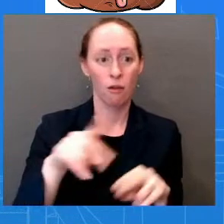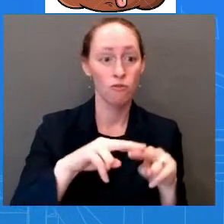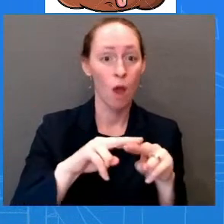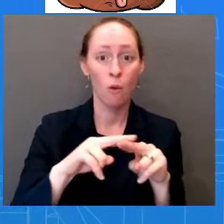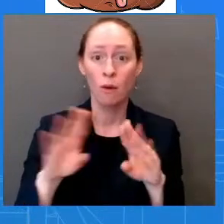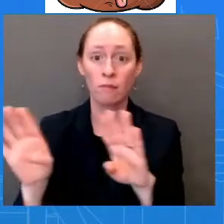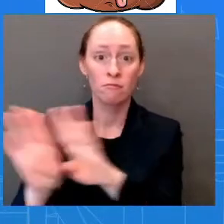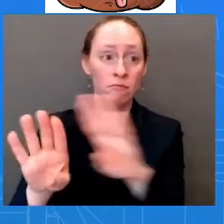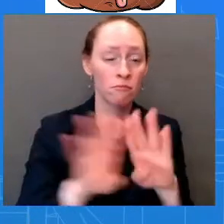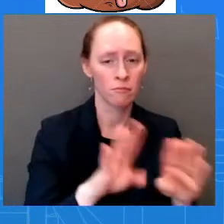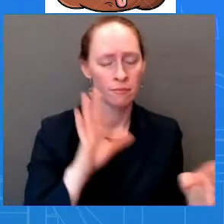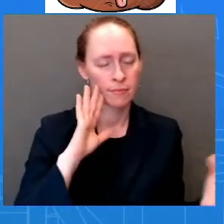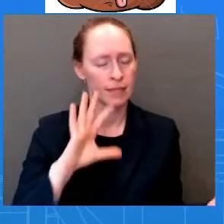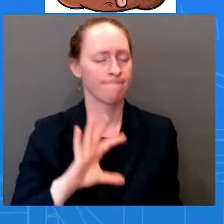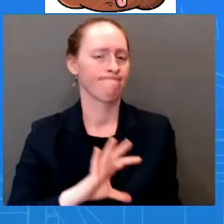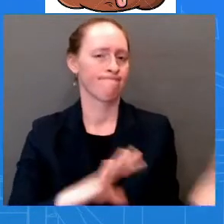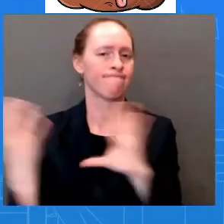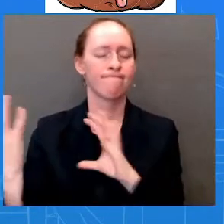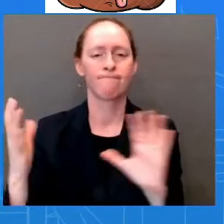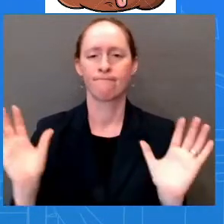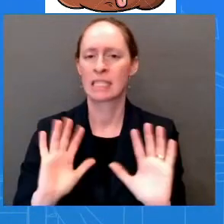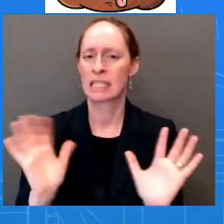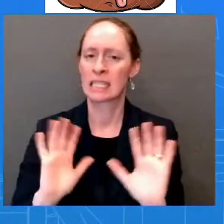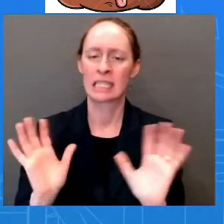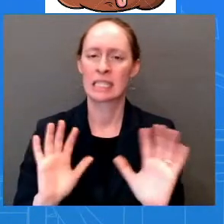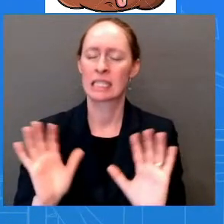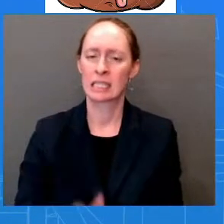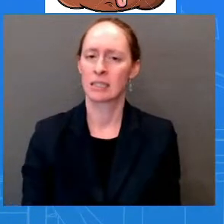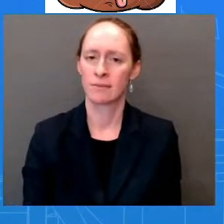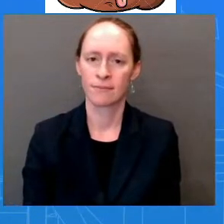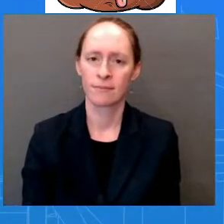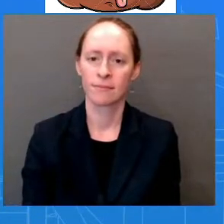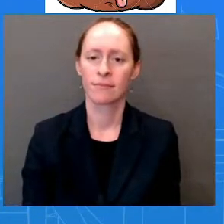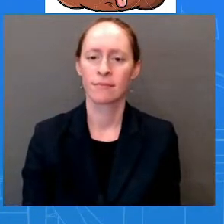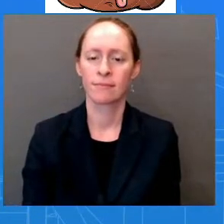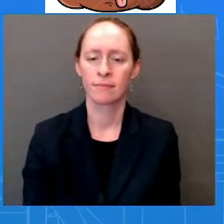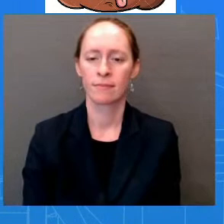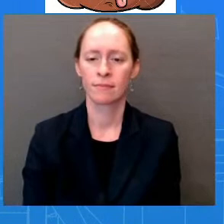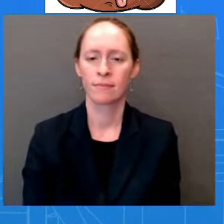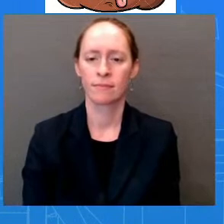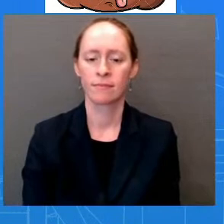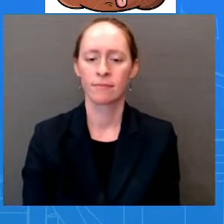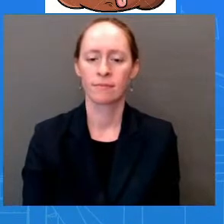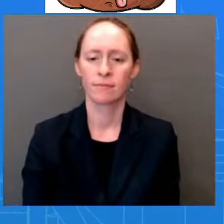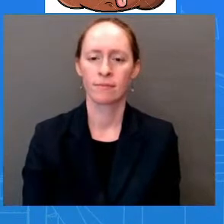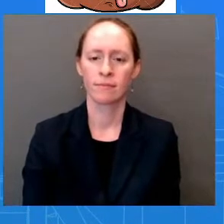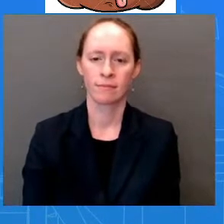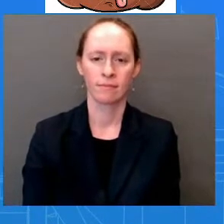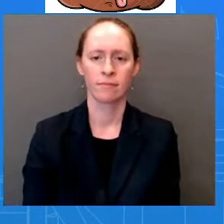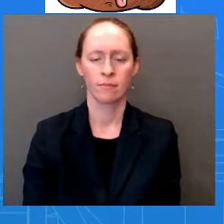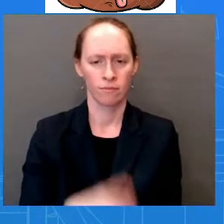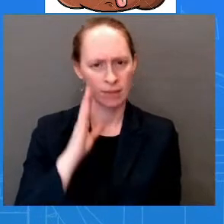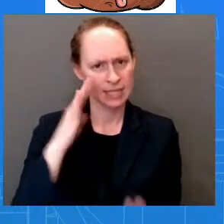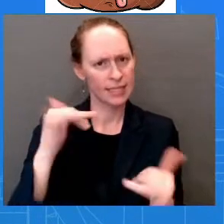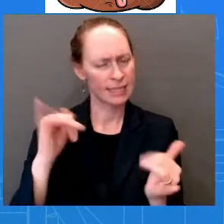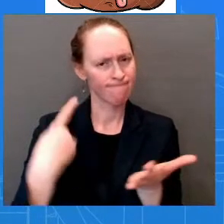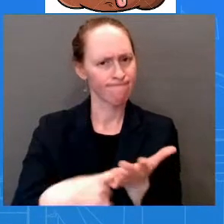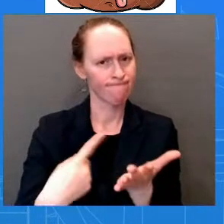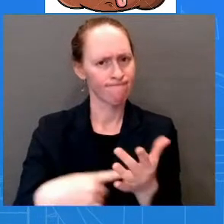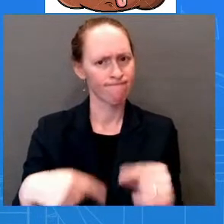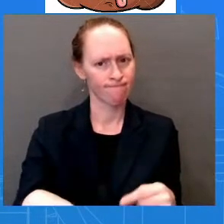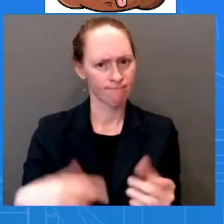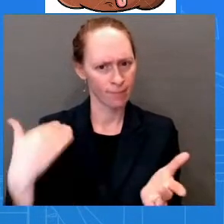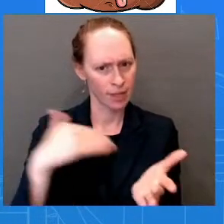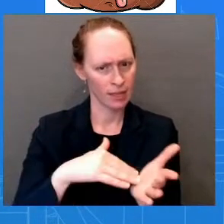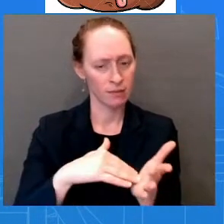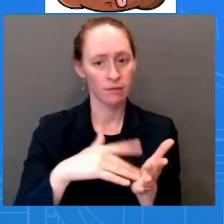we're going to continue to speak to this. The administration is in touch, again, to your question, with parties involved, as we